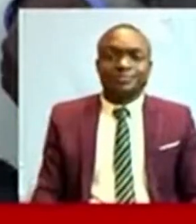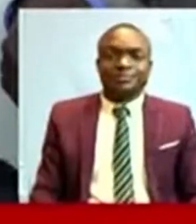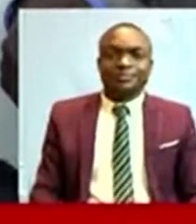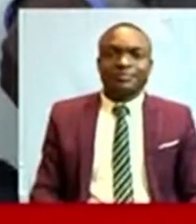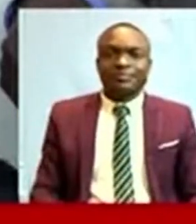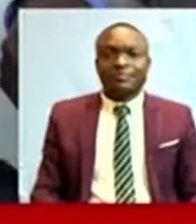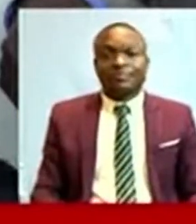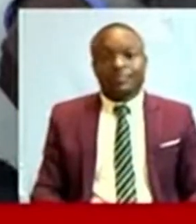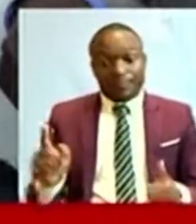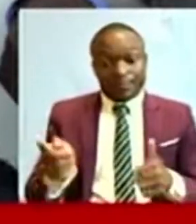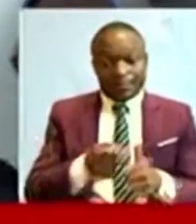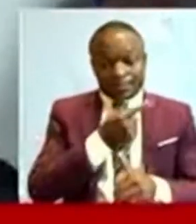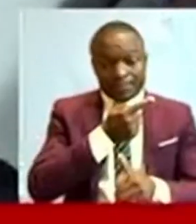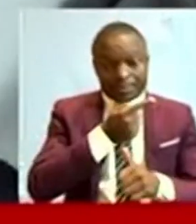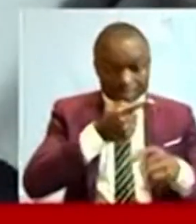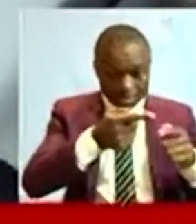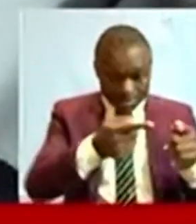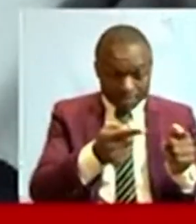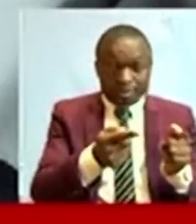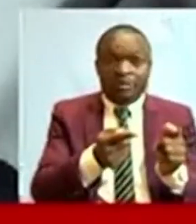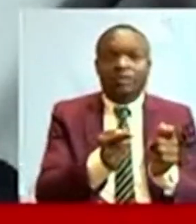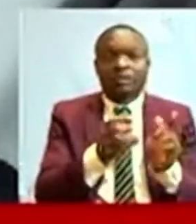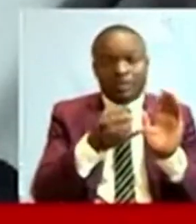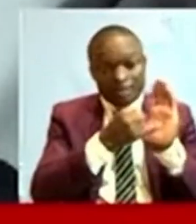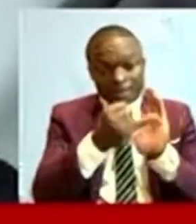The next indicator